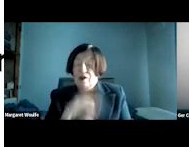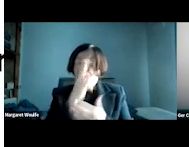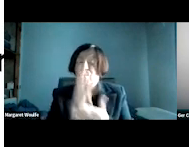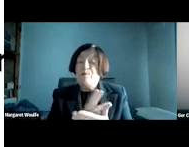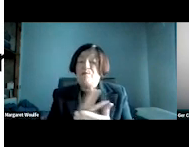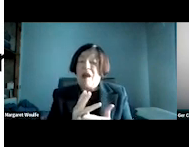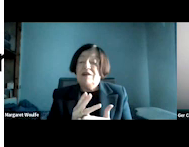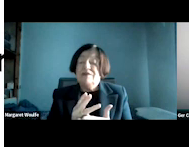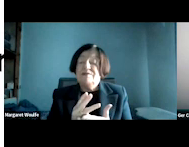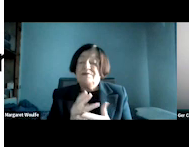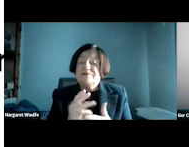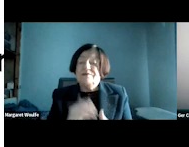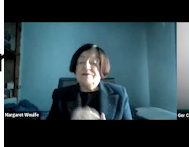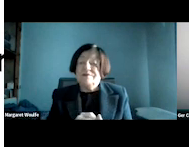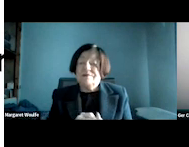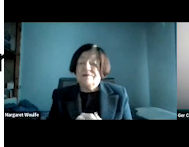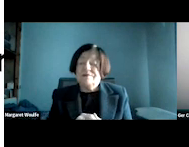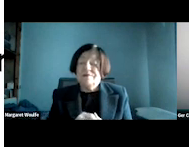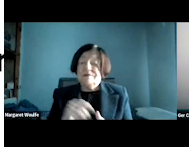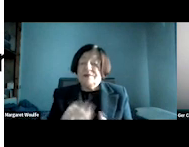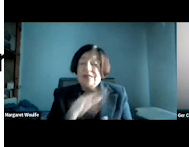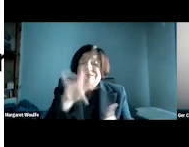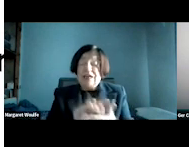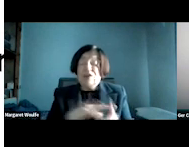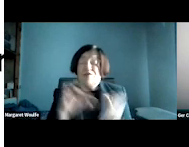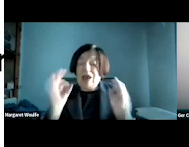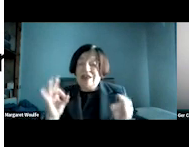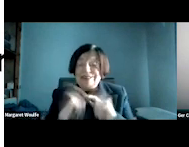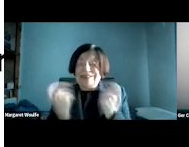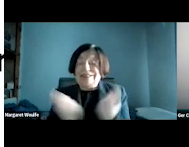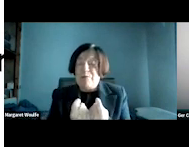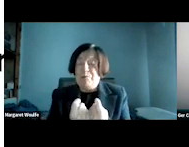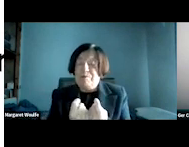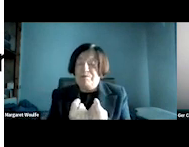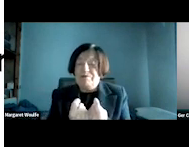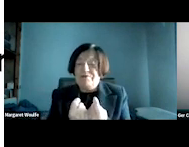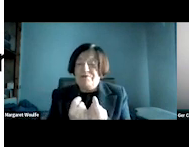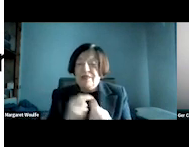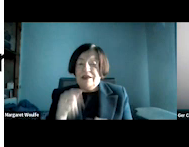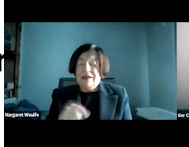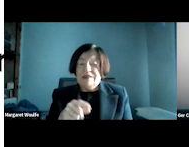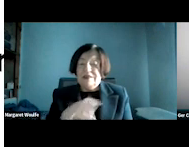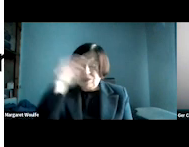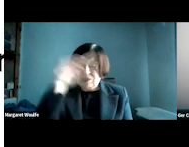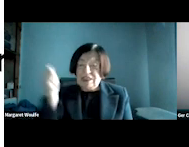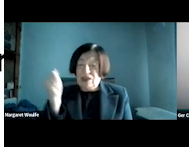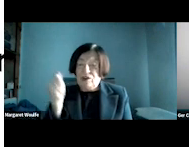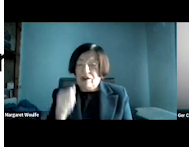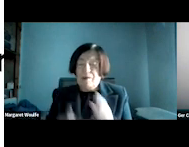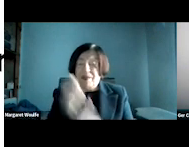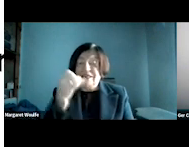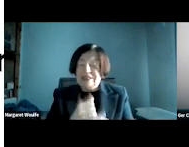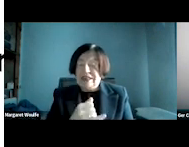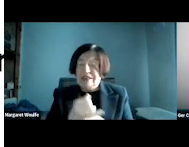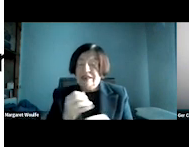of the Centre for Excellence team as the Senior Built Environment